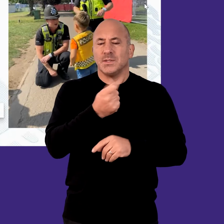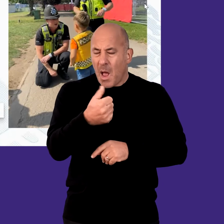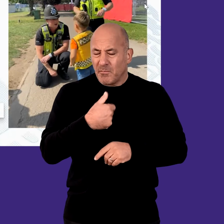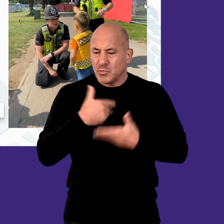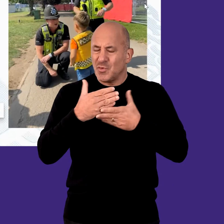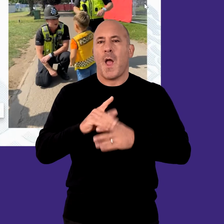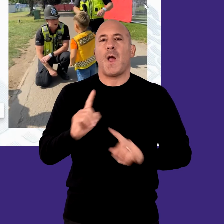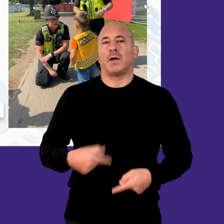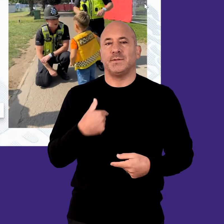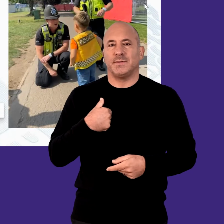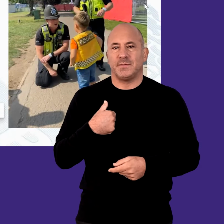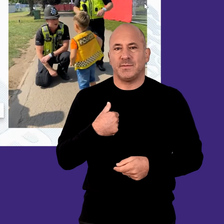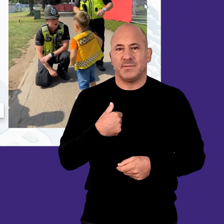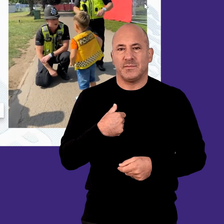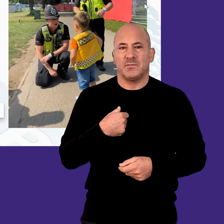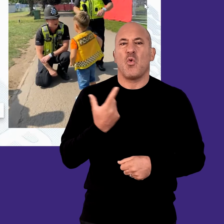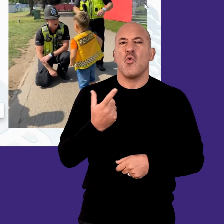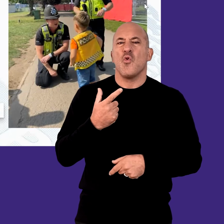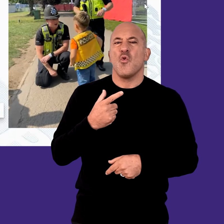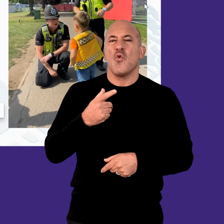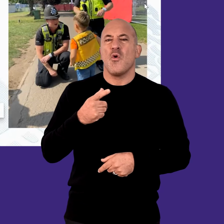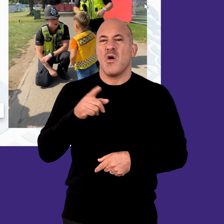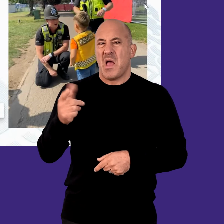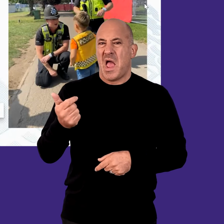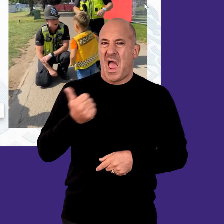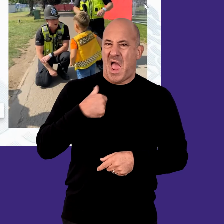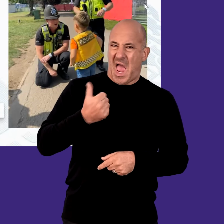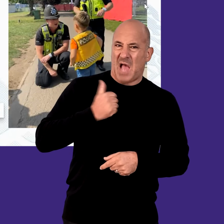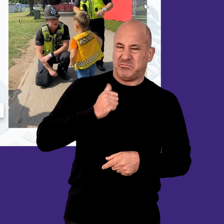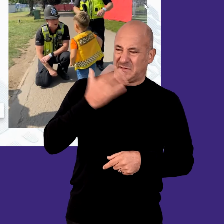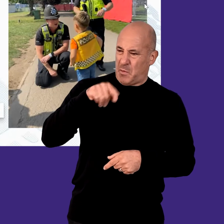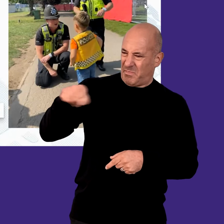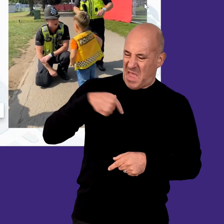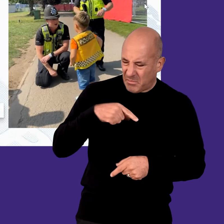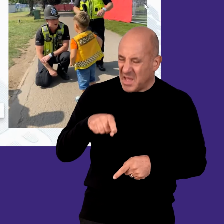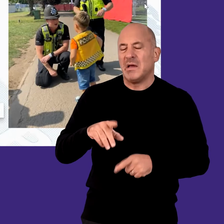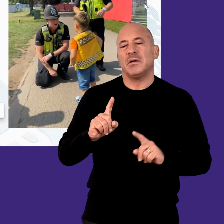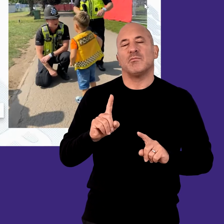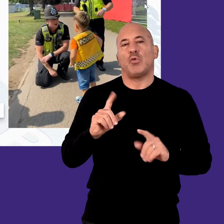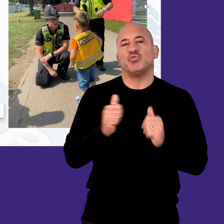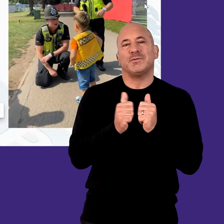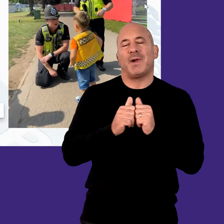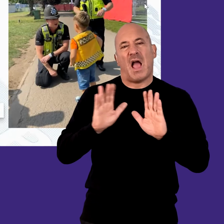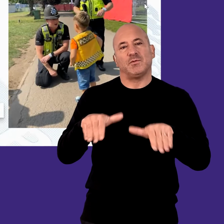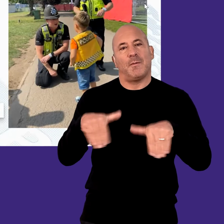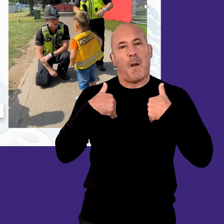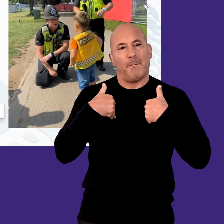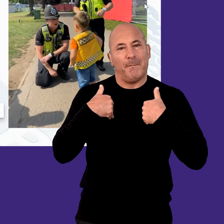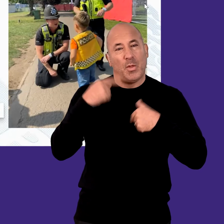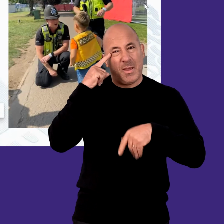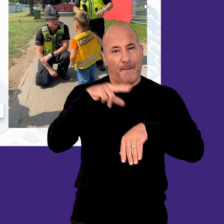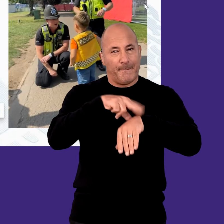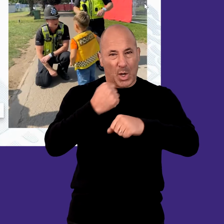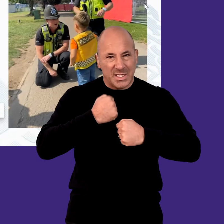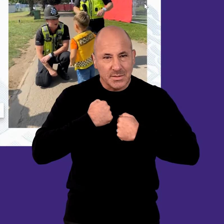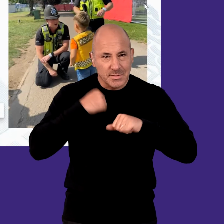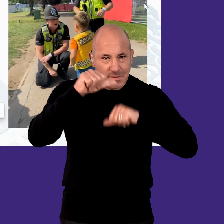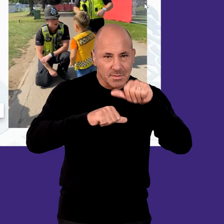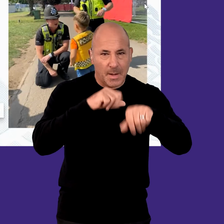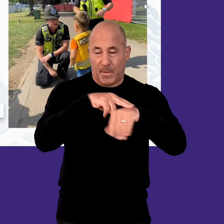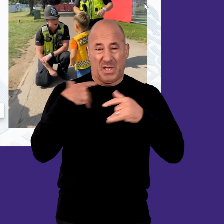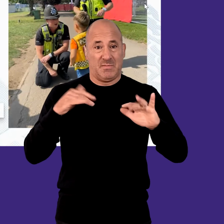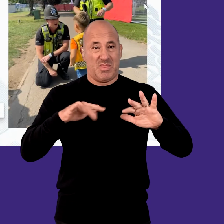security for it, etc. But what wasn't appropriate to share and what wasn't appropriate for us to expect of them. Also considering the